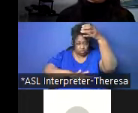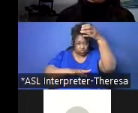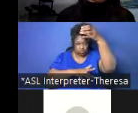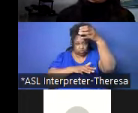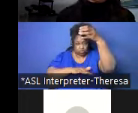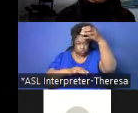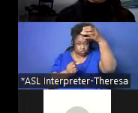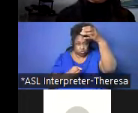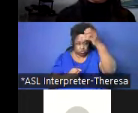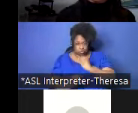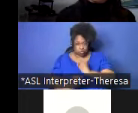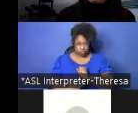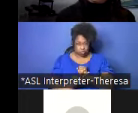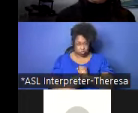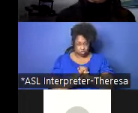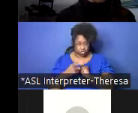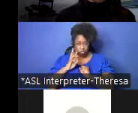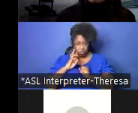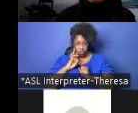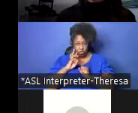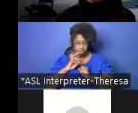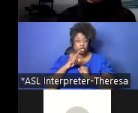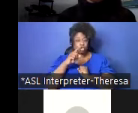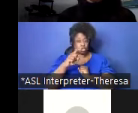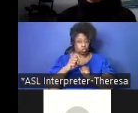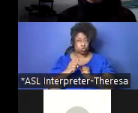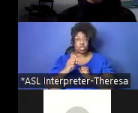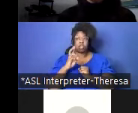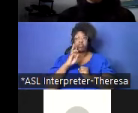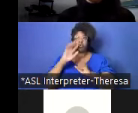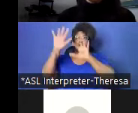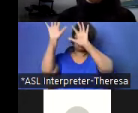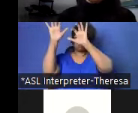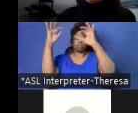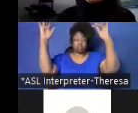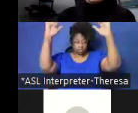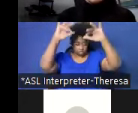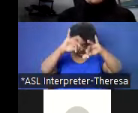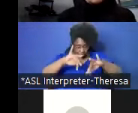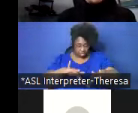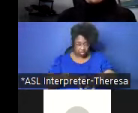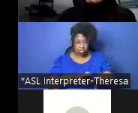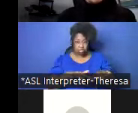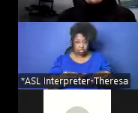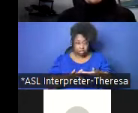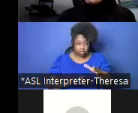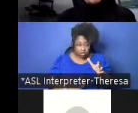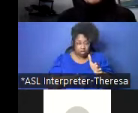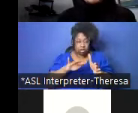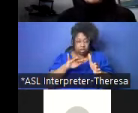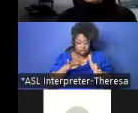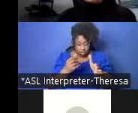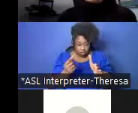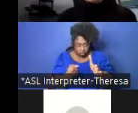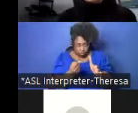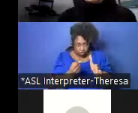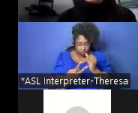to capture and store and manage large volumes of stormwater to protect you against